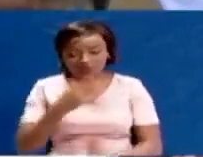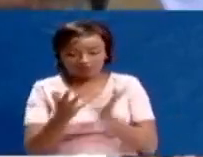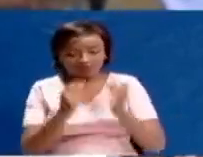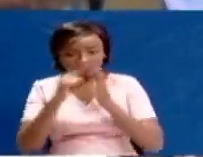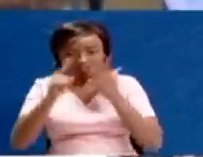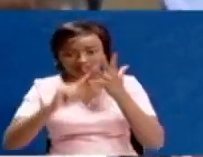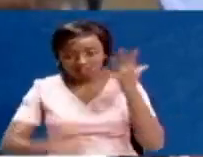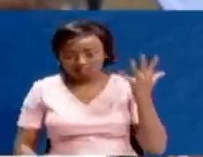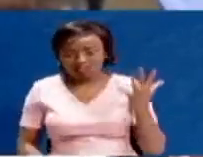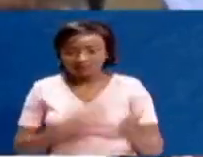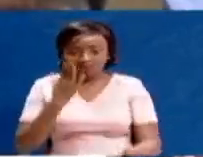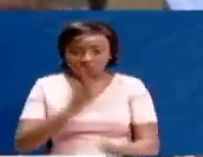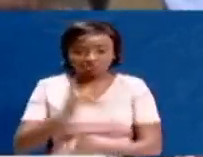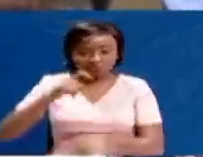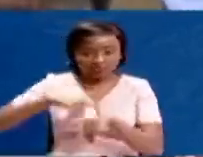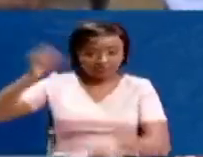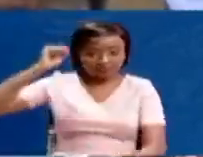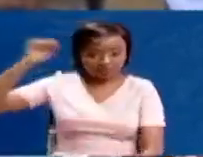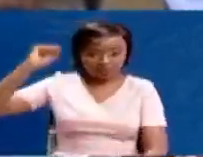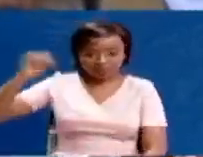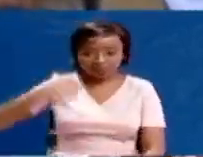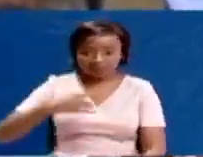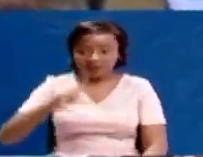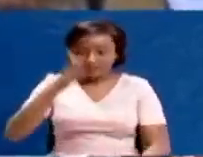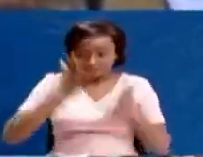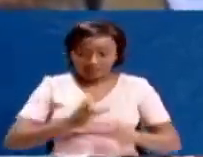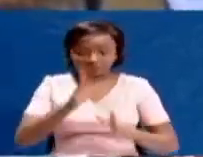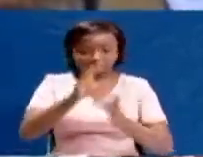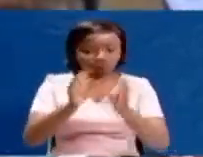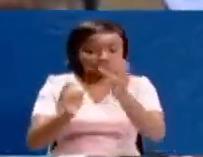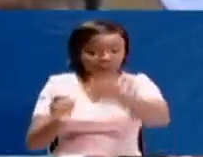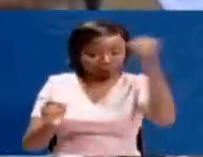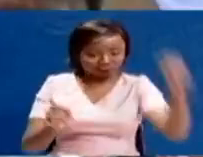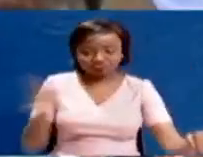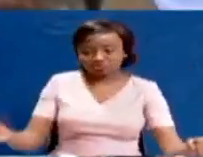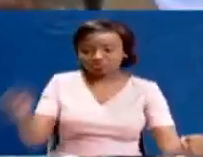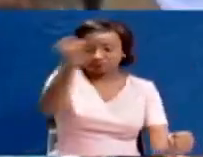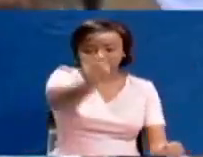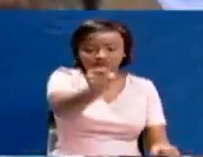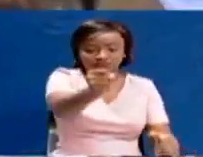Katika siasa uachi nafasi, huyu akipotea unaweka mwingine straight away.